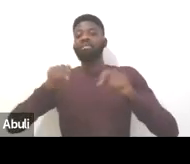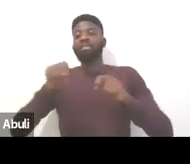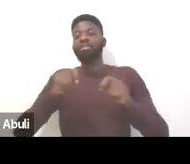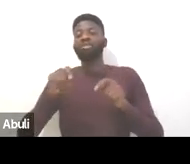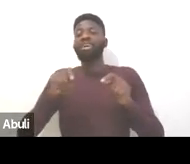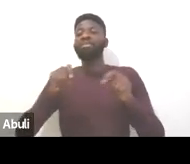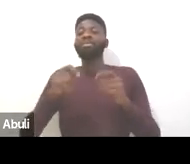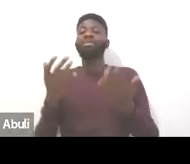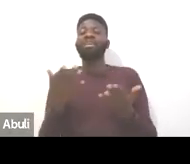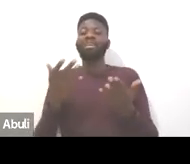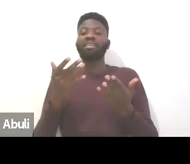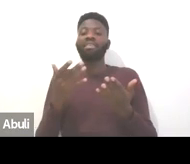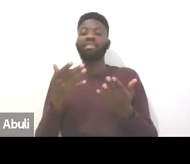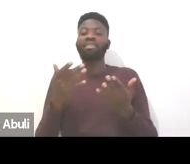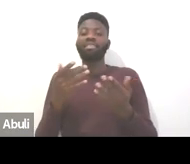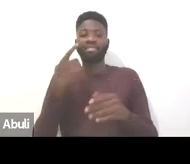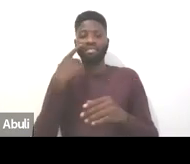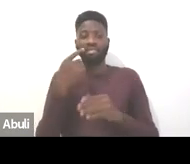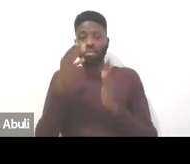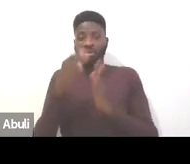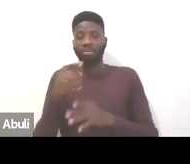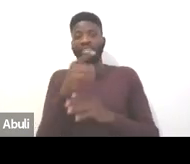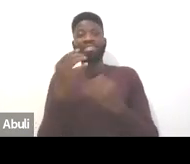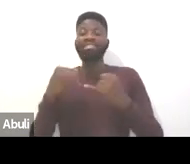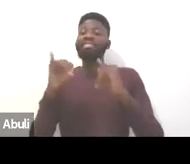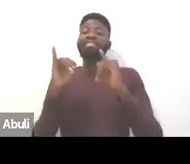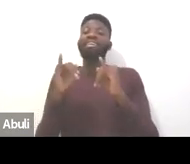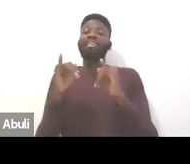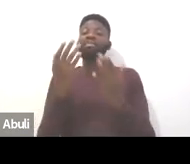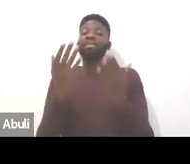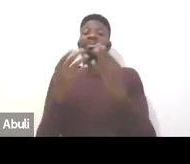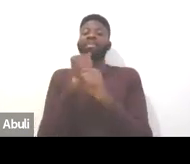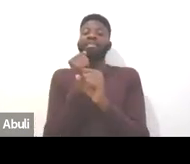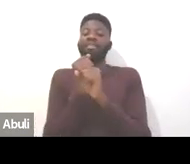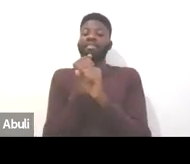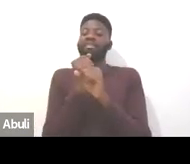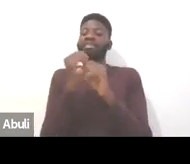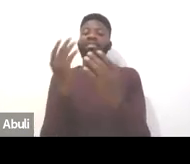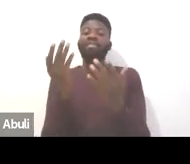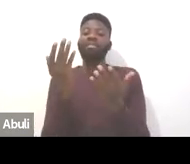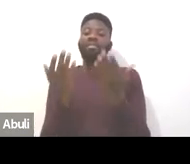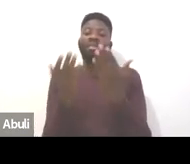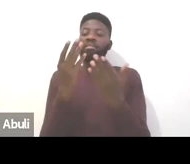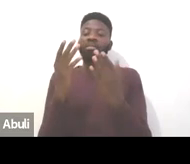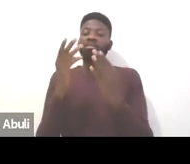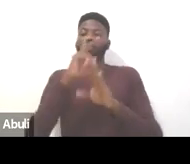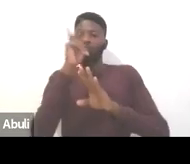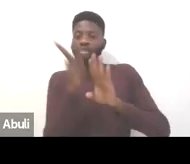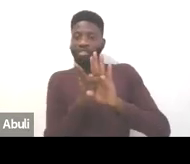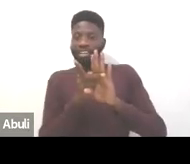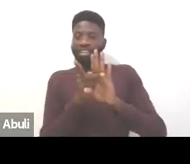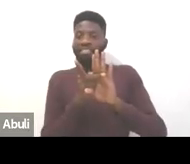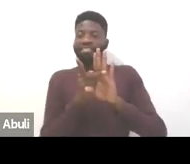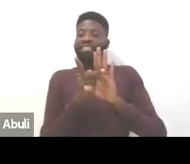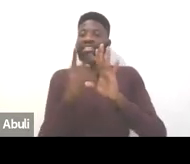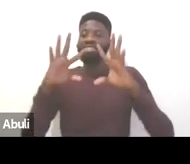have skills and abilities. I think this person was just trying to create a profile summary, but then just broke down everything at a